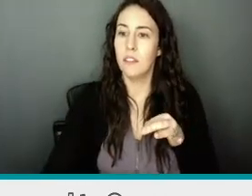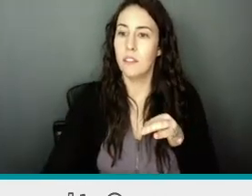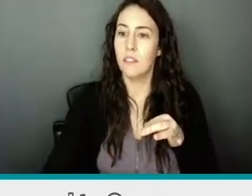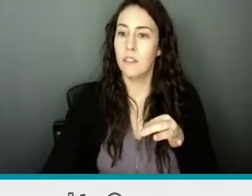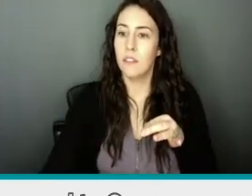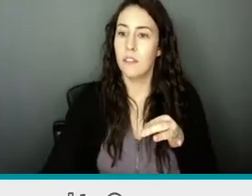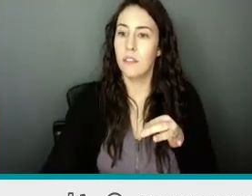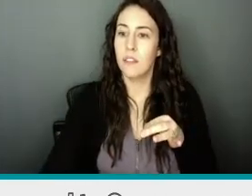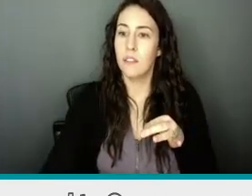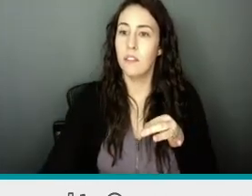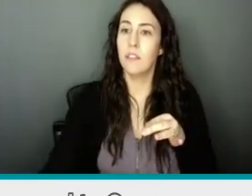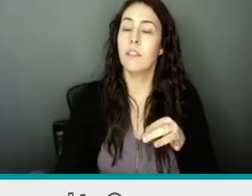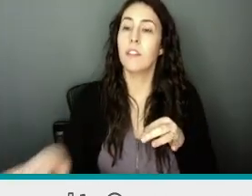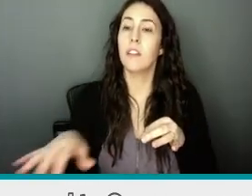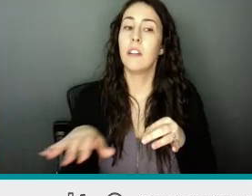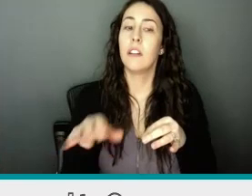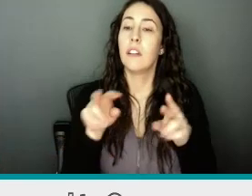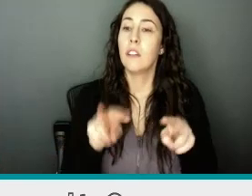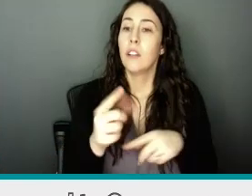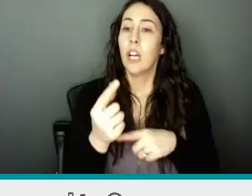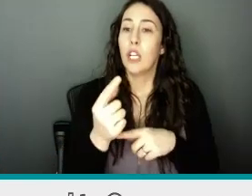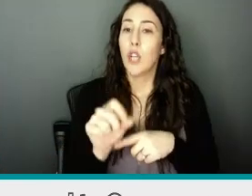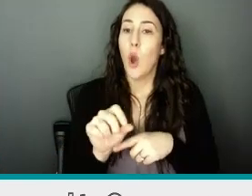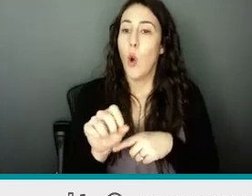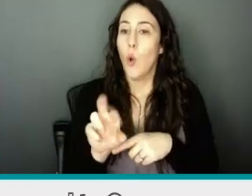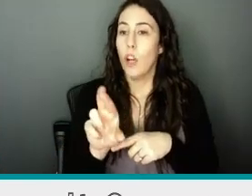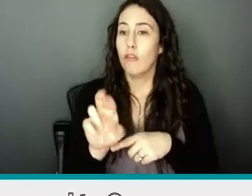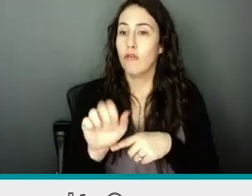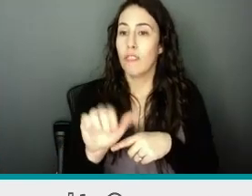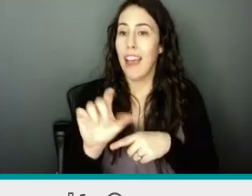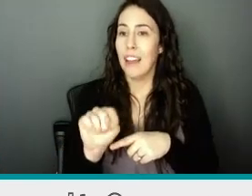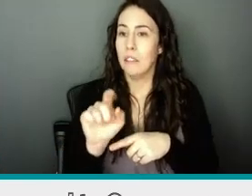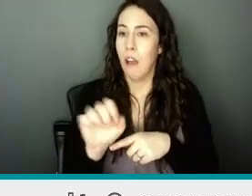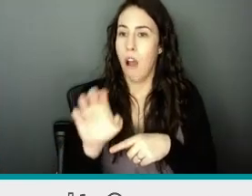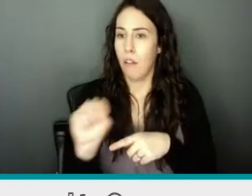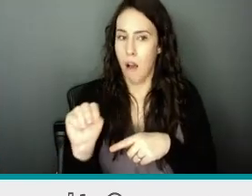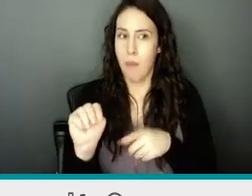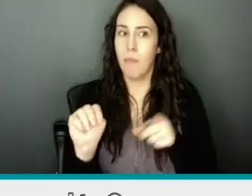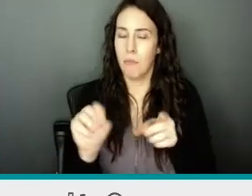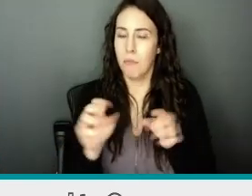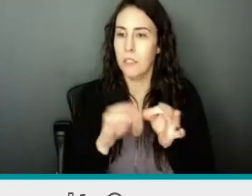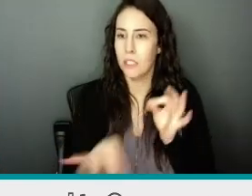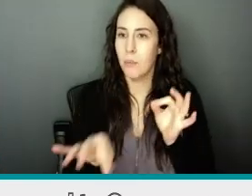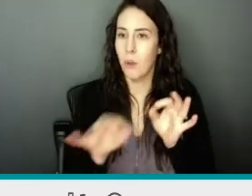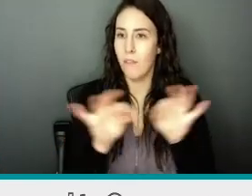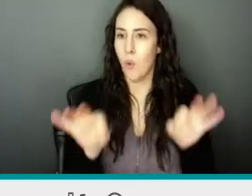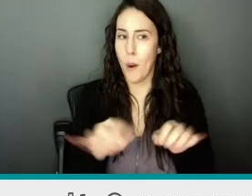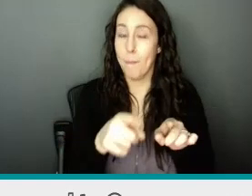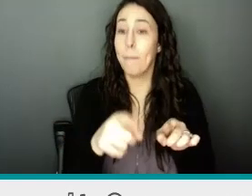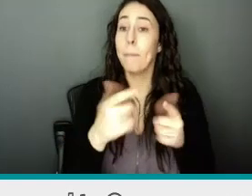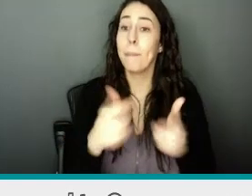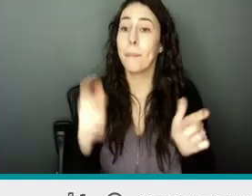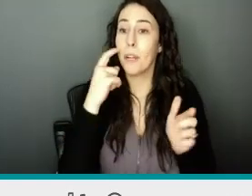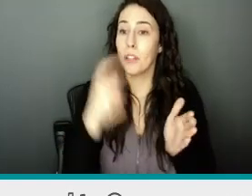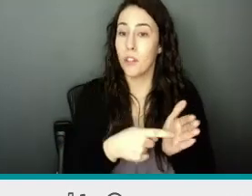looking at today is GoReact.com. So GoReact in its simplest form. A big thing to notice though